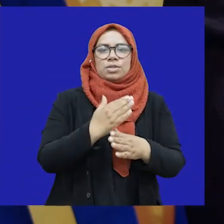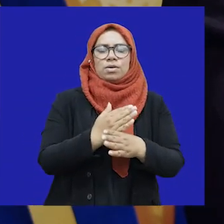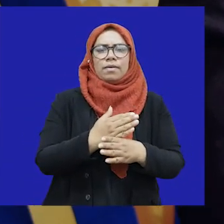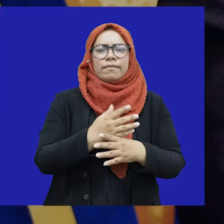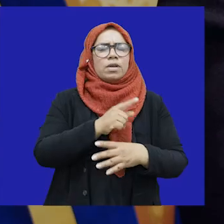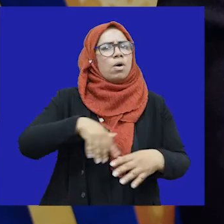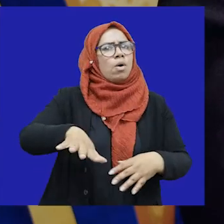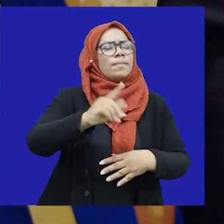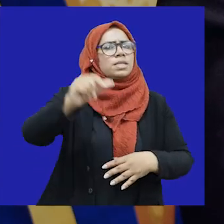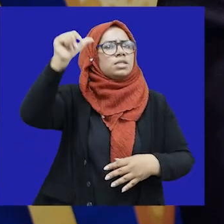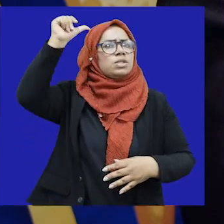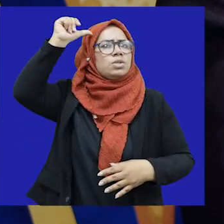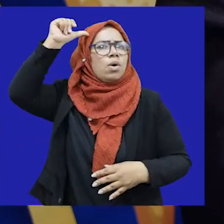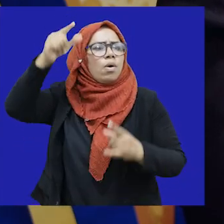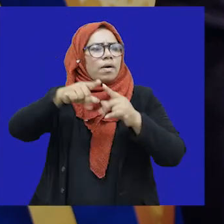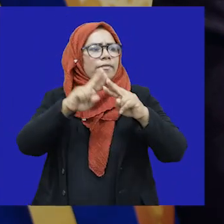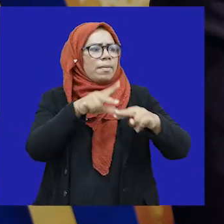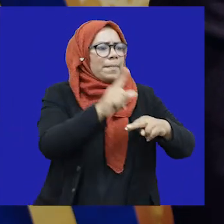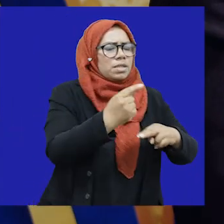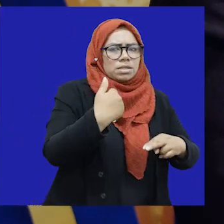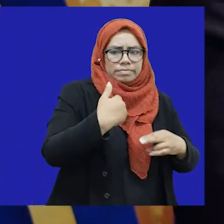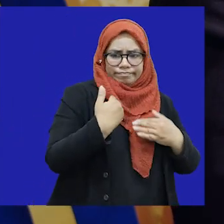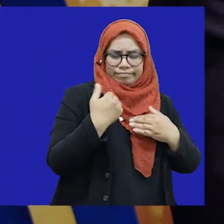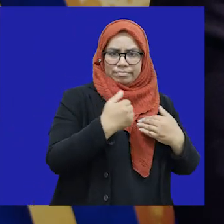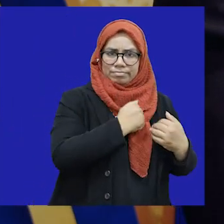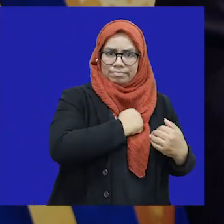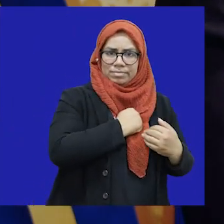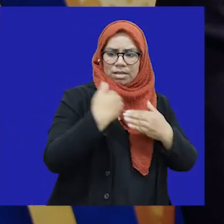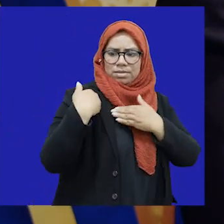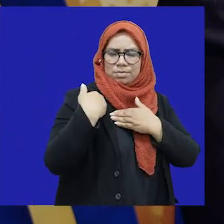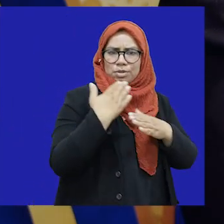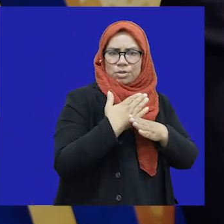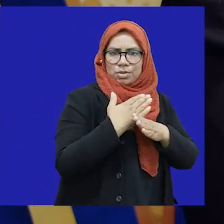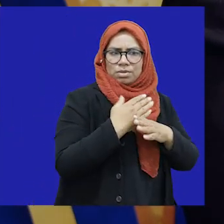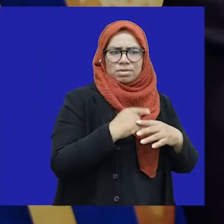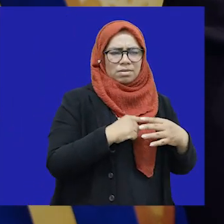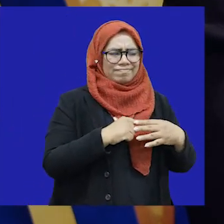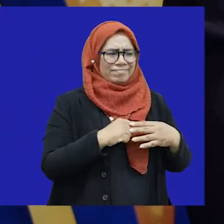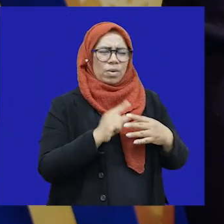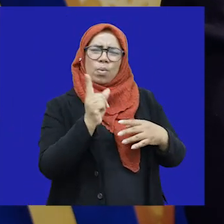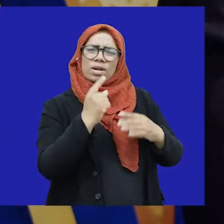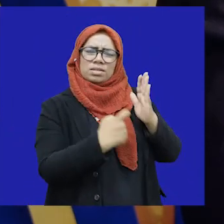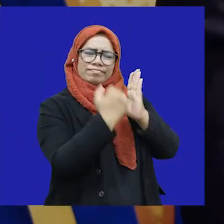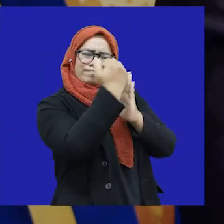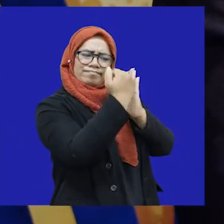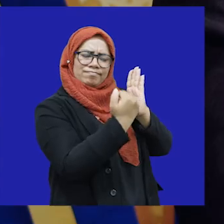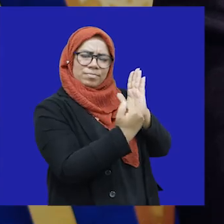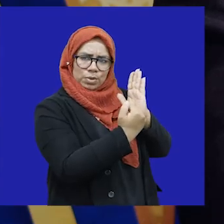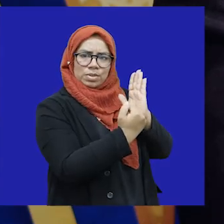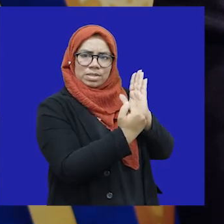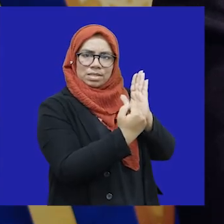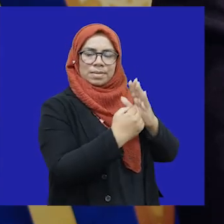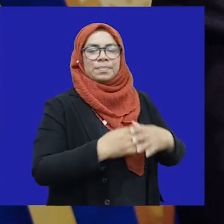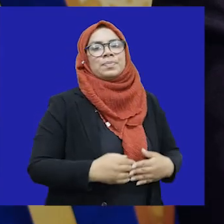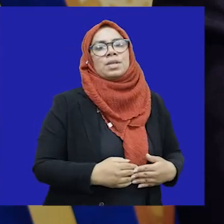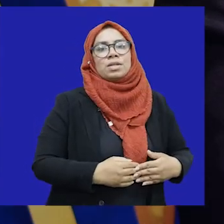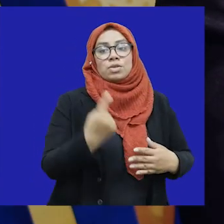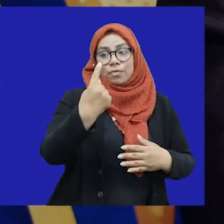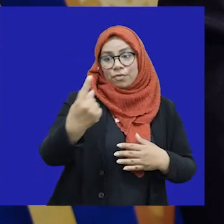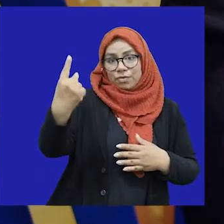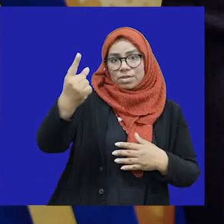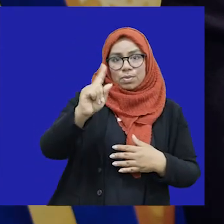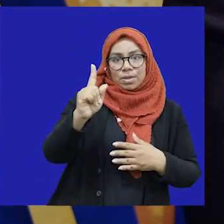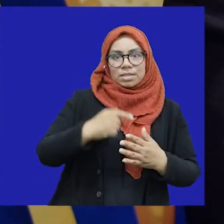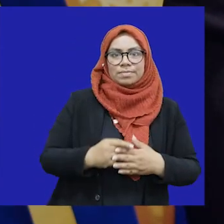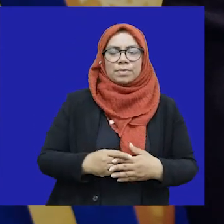whereas the masakin can manage at least half of what they need. Scholars have suggested that they should